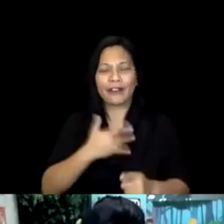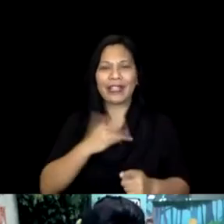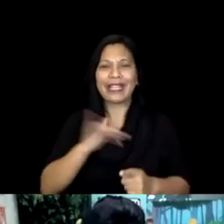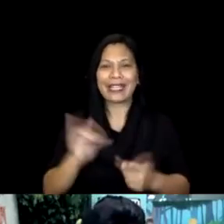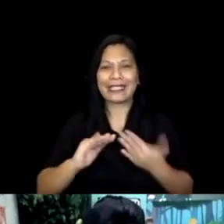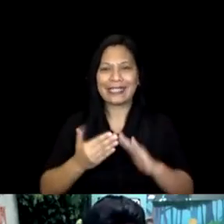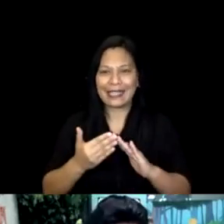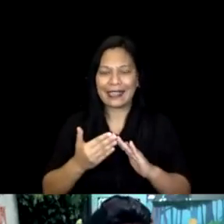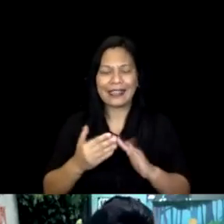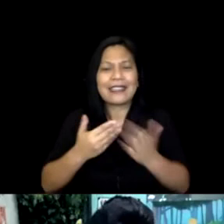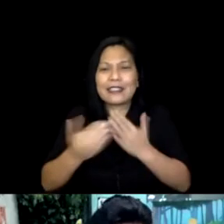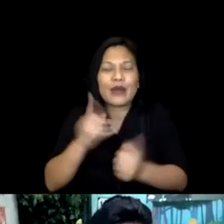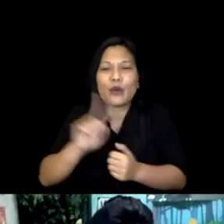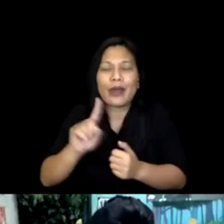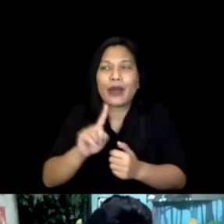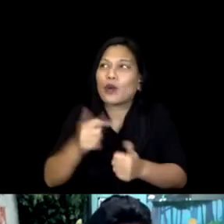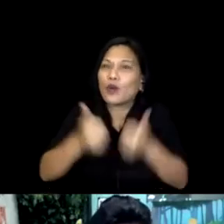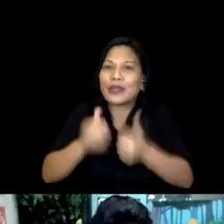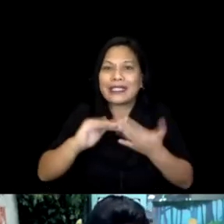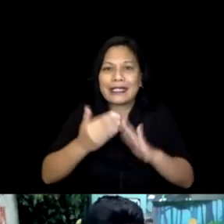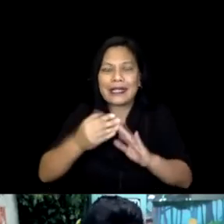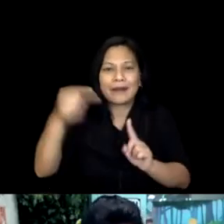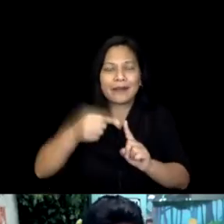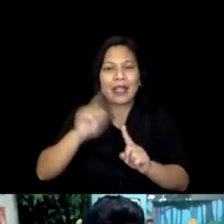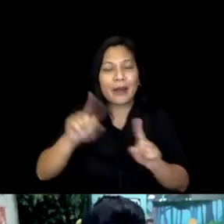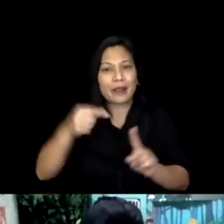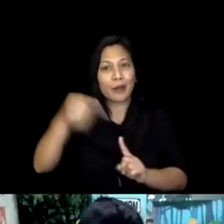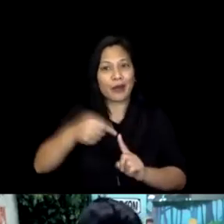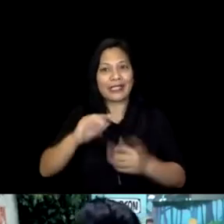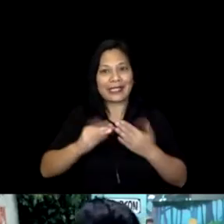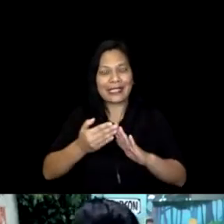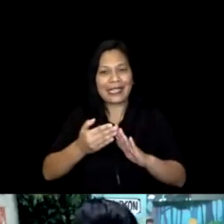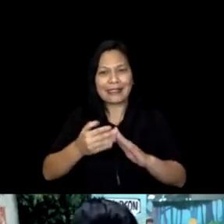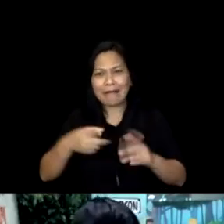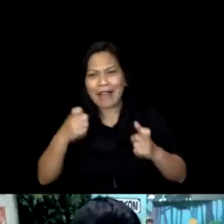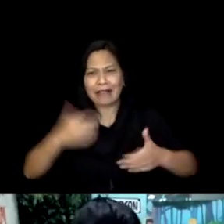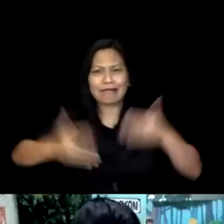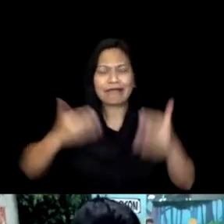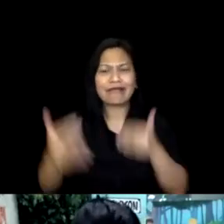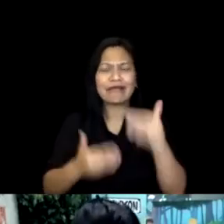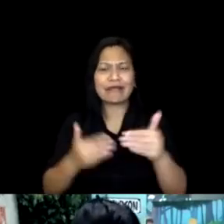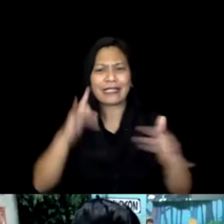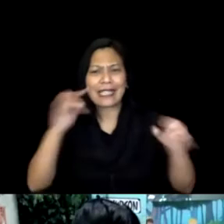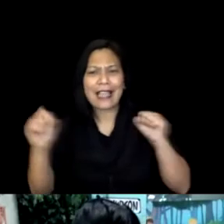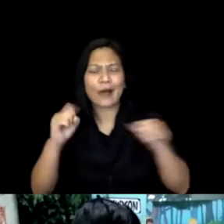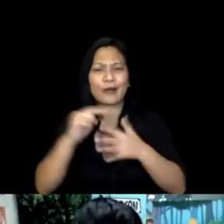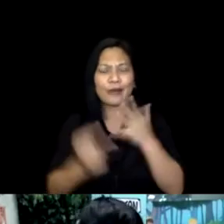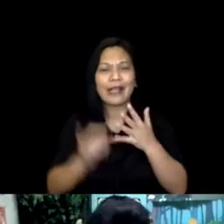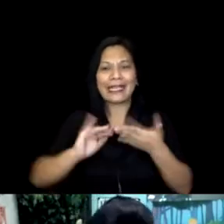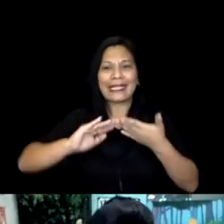that city feel. It's the feeling of fast-paced, loud, the kids gotta go, they don't have much time. That is a sense